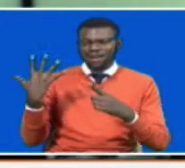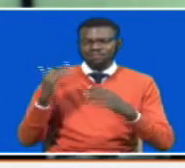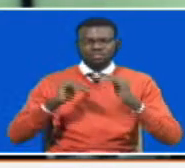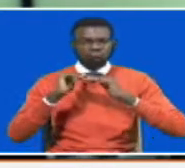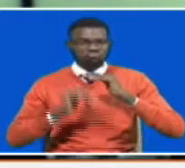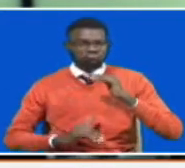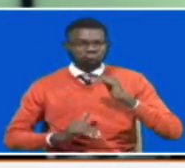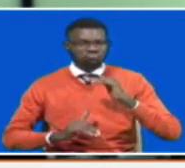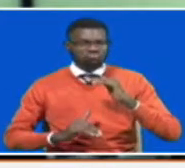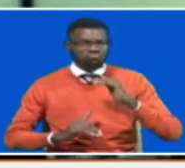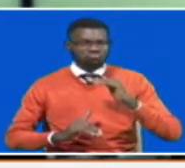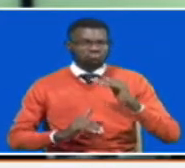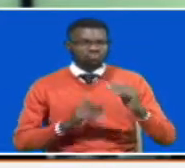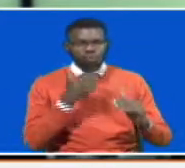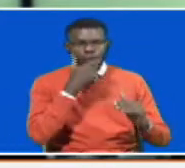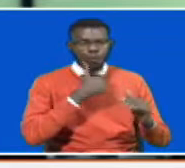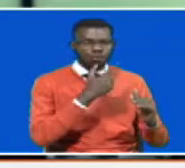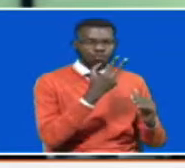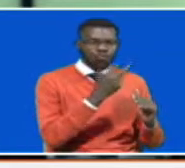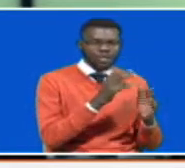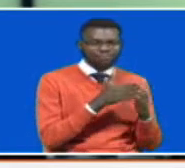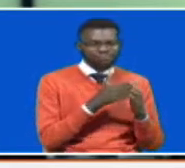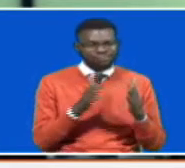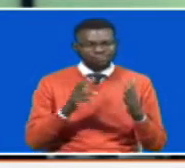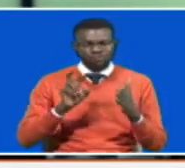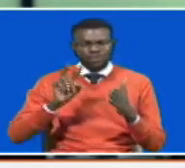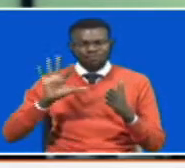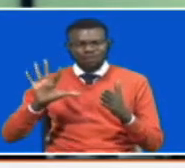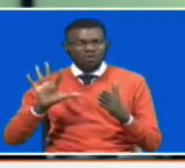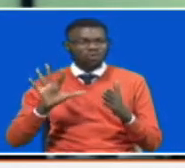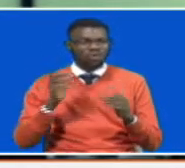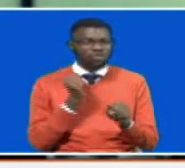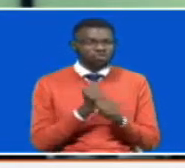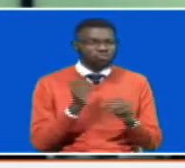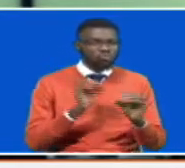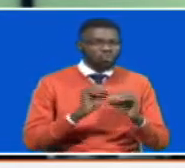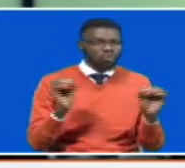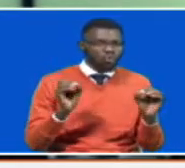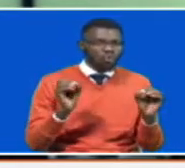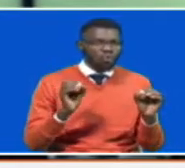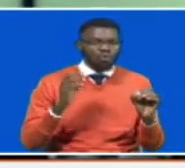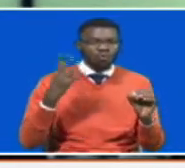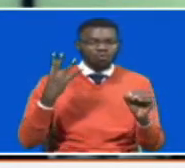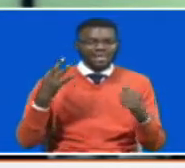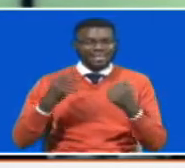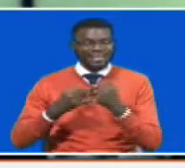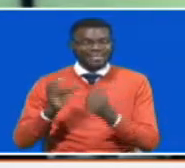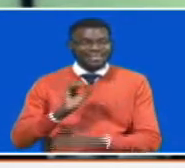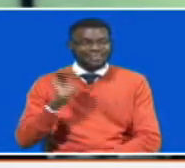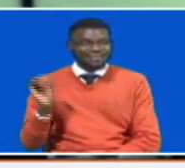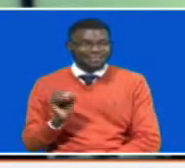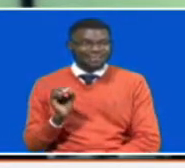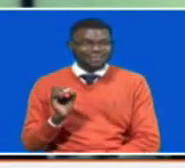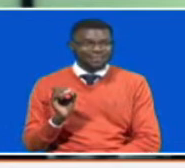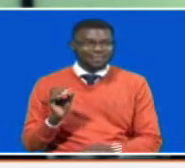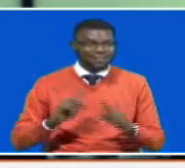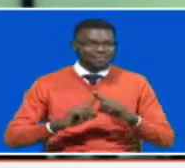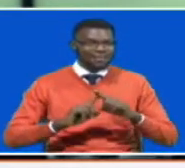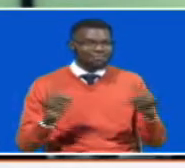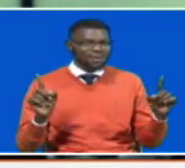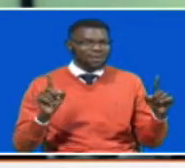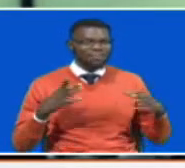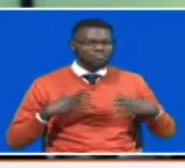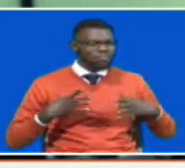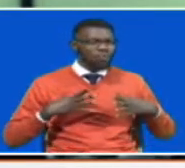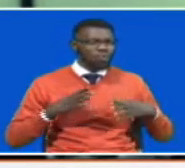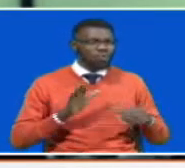35. Between ages 20 and 24, the unemployment rate is at 48%. Now, we can argue that majority